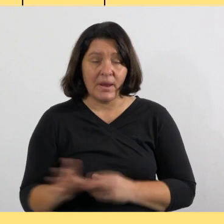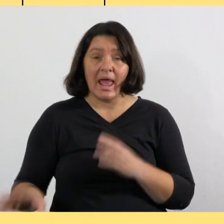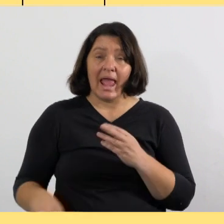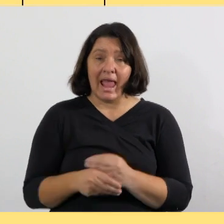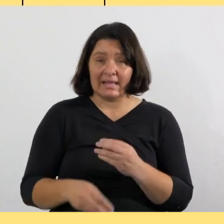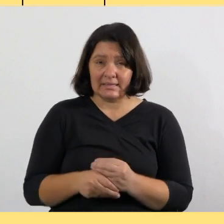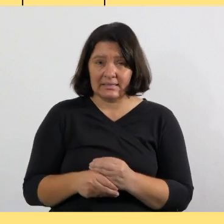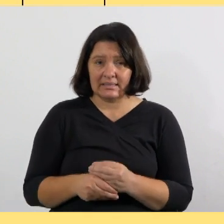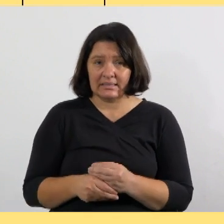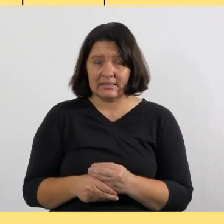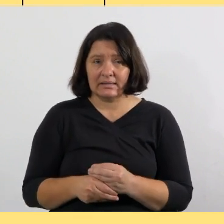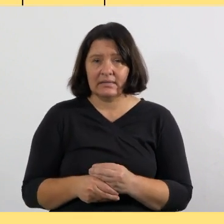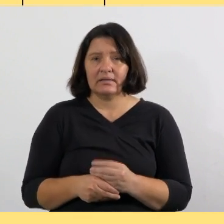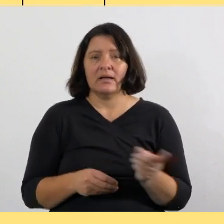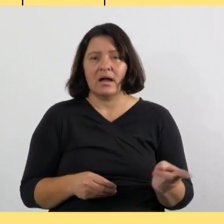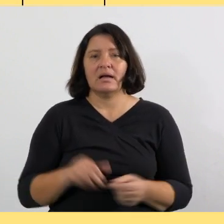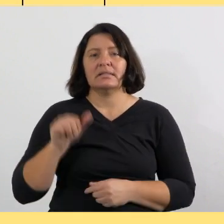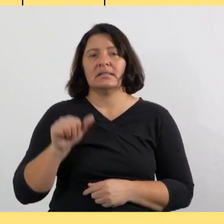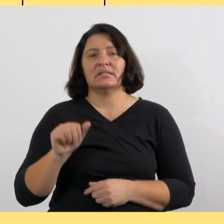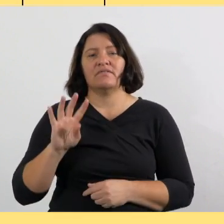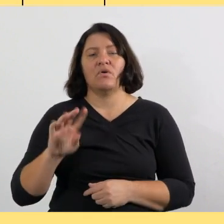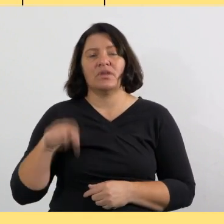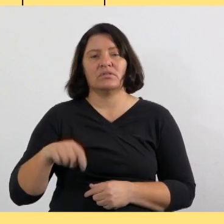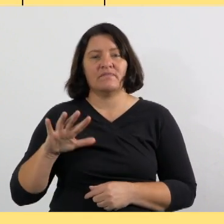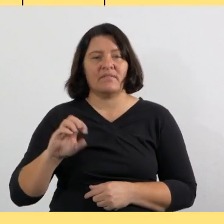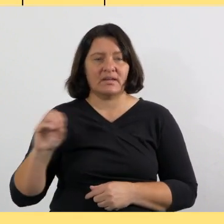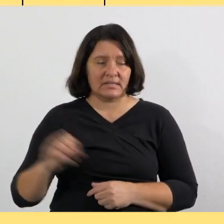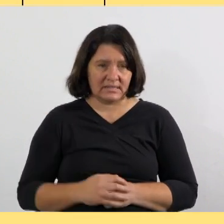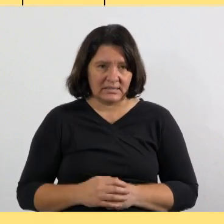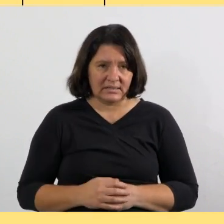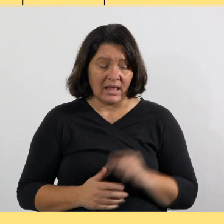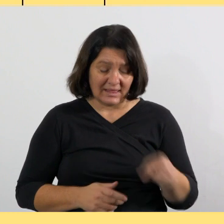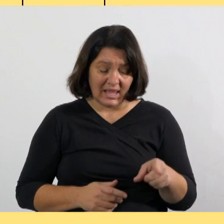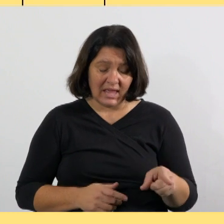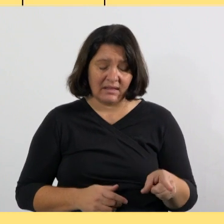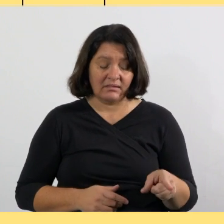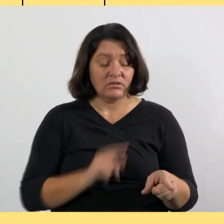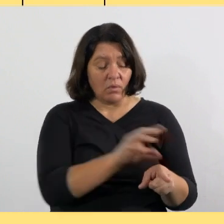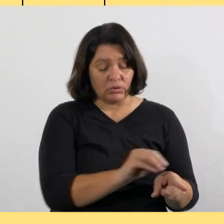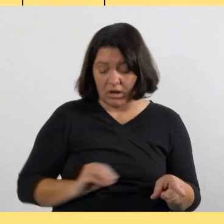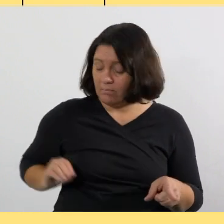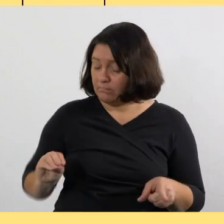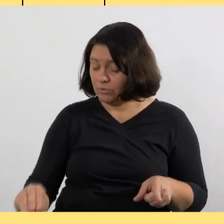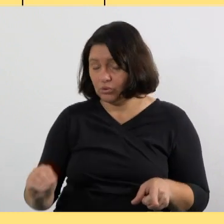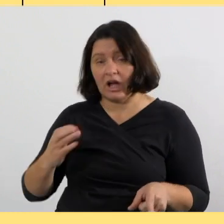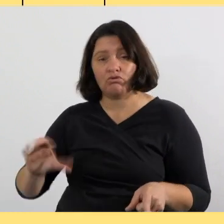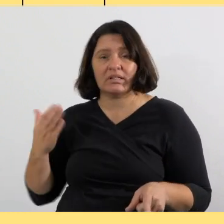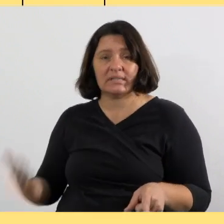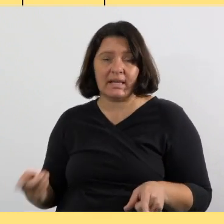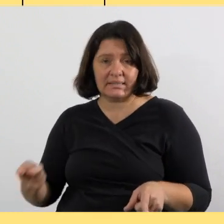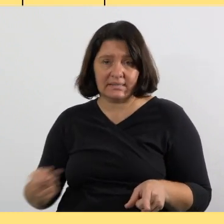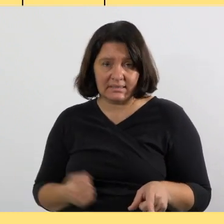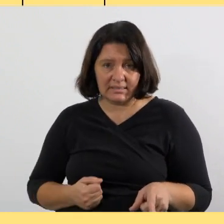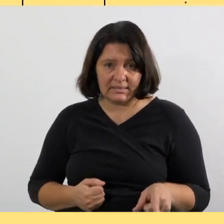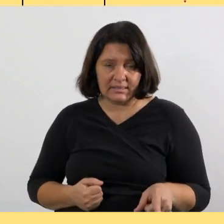I add my debit side, I'll get 64,500. The very same amount, I put it on the